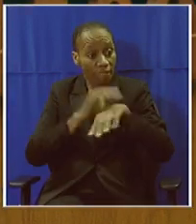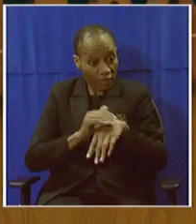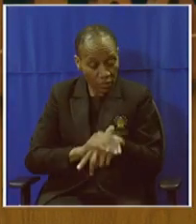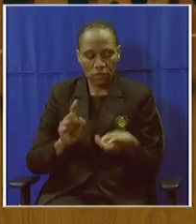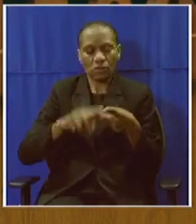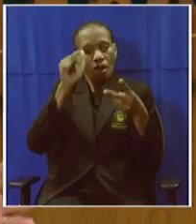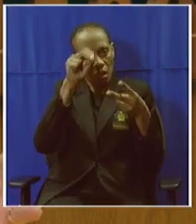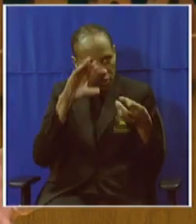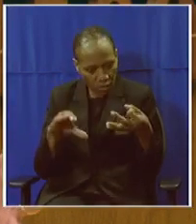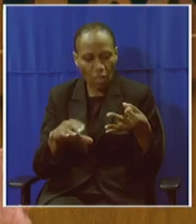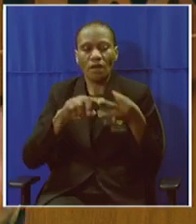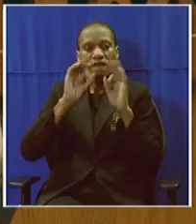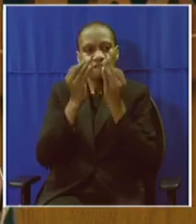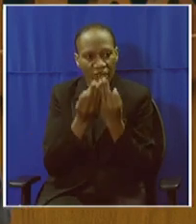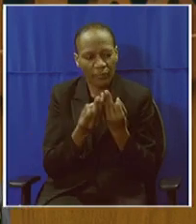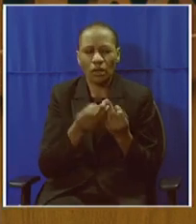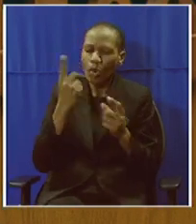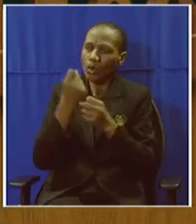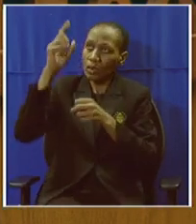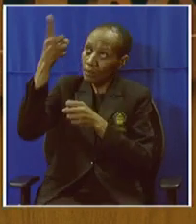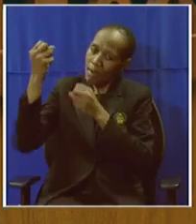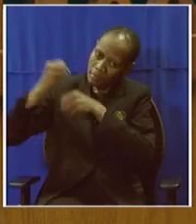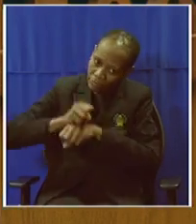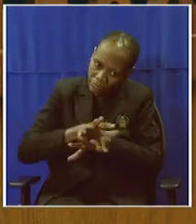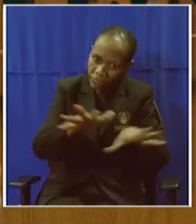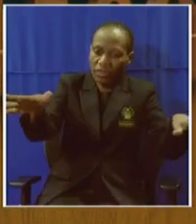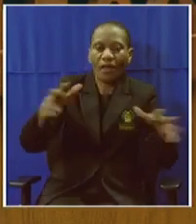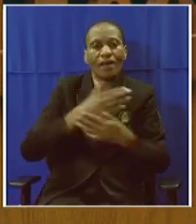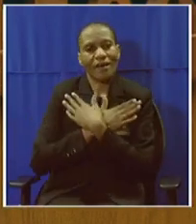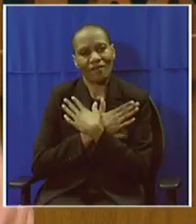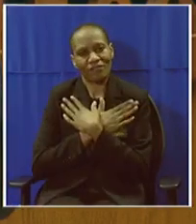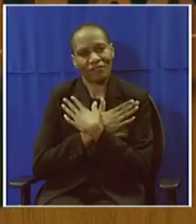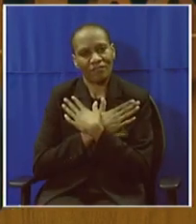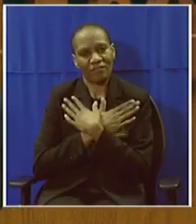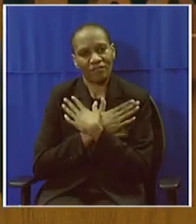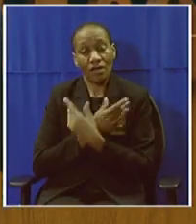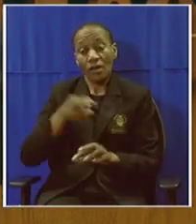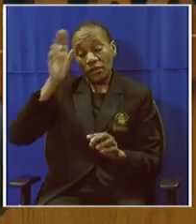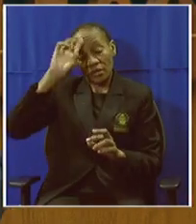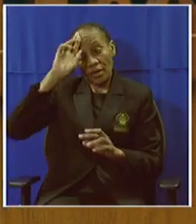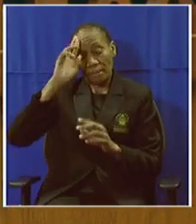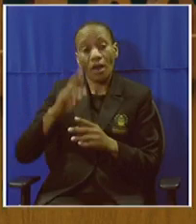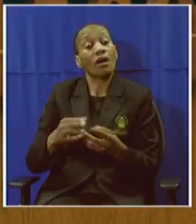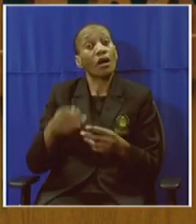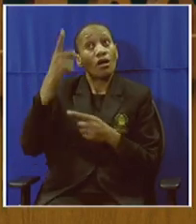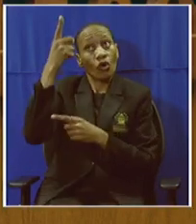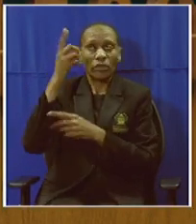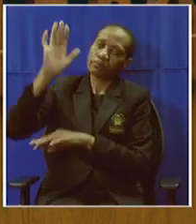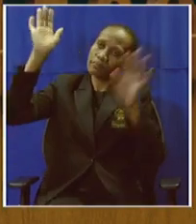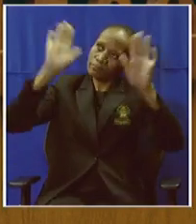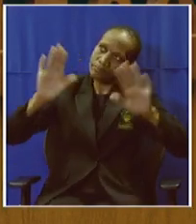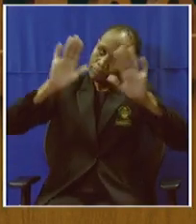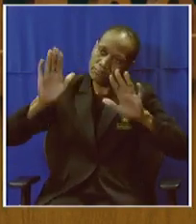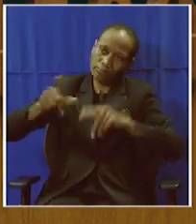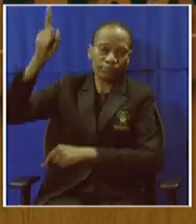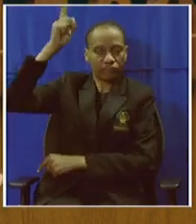ANC with his love and peace at this time. Let us remember, Malabongwe Igamale Nkosi. Praise the